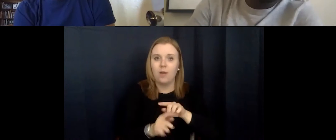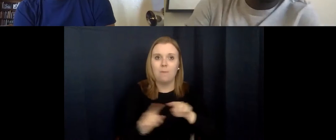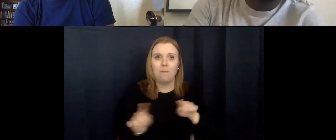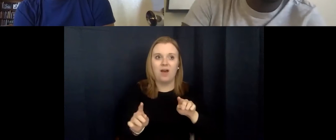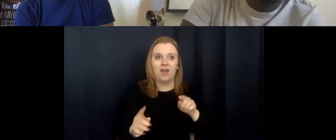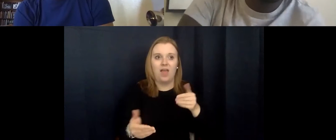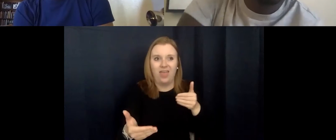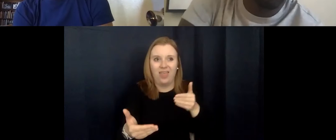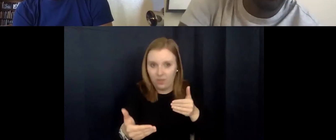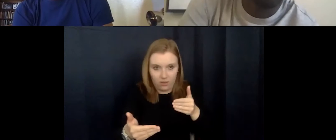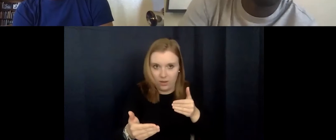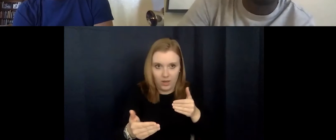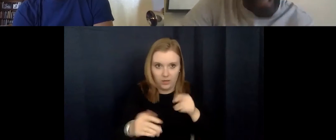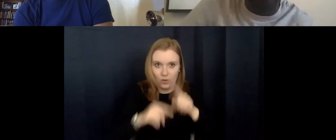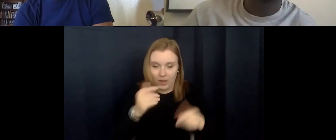close.